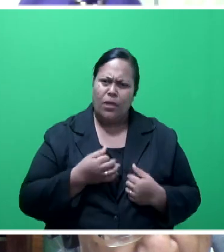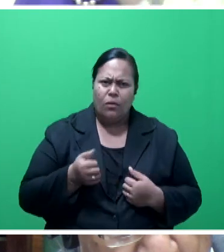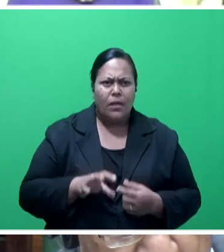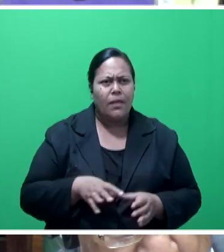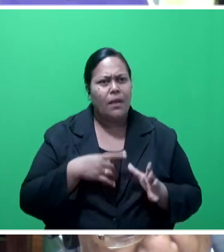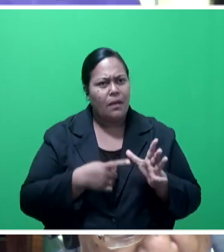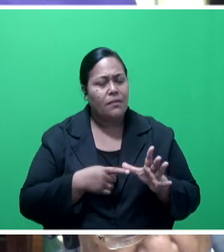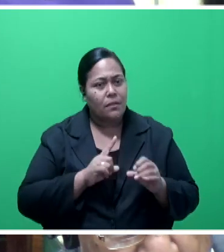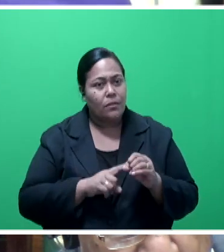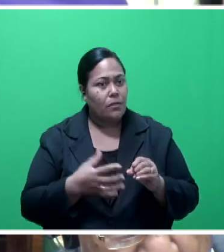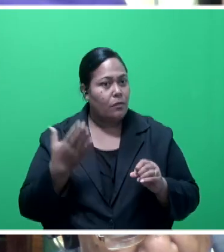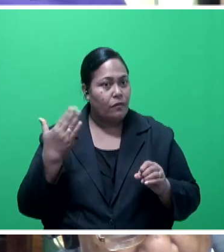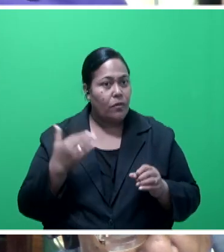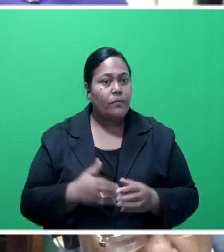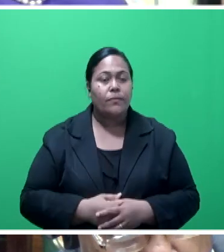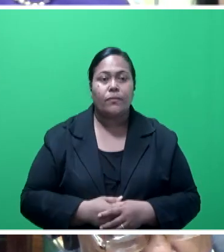sir. And